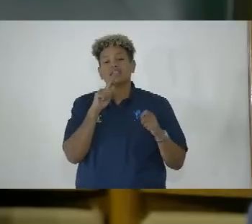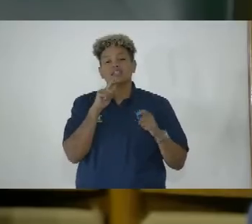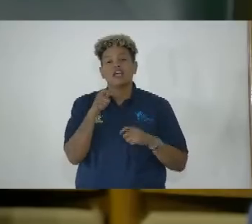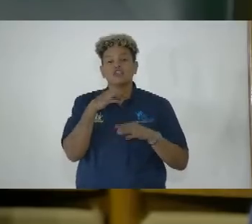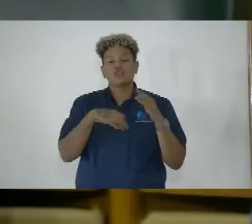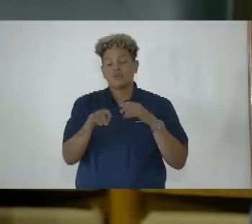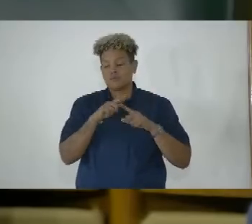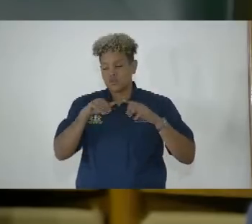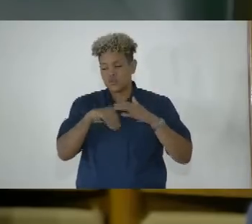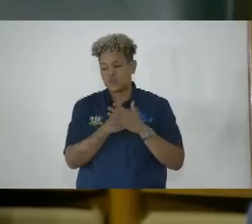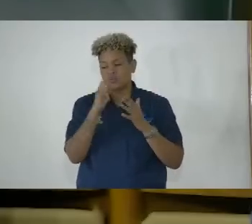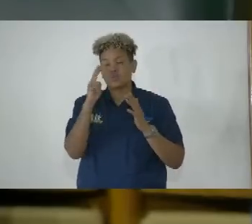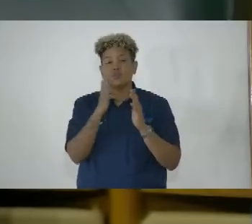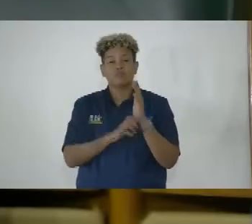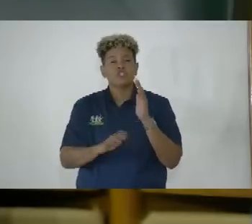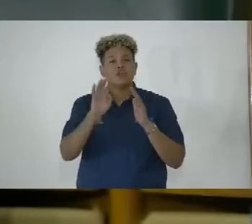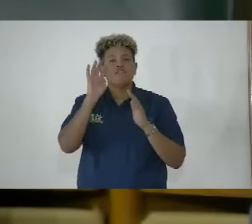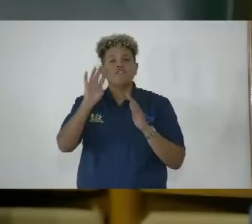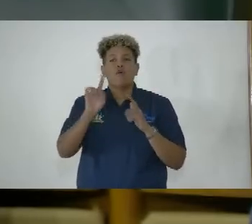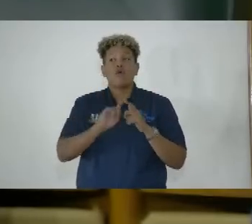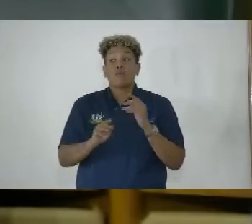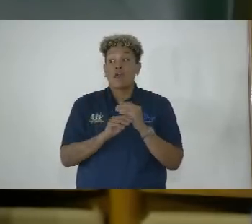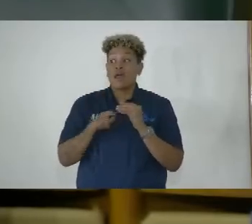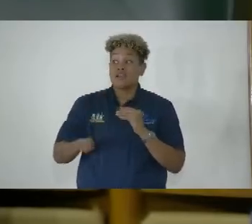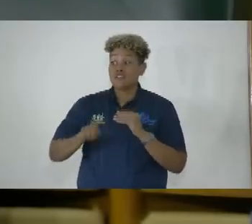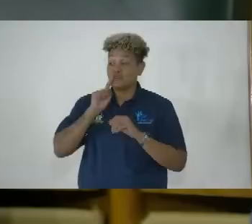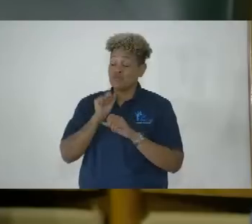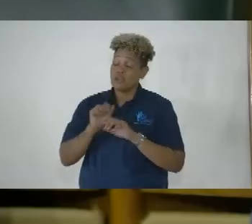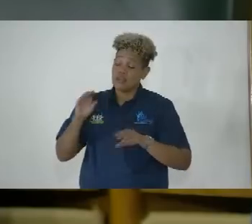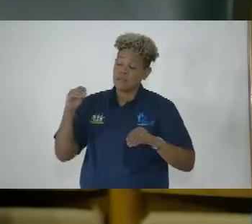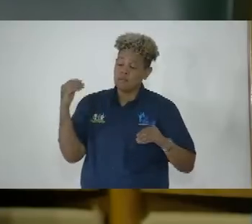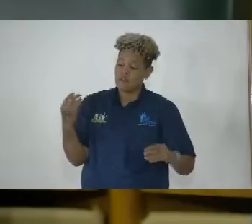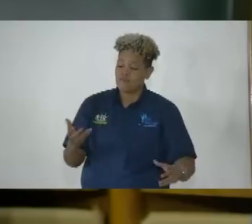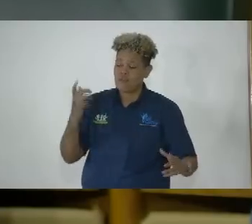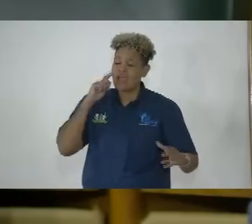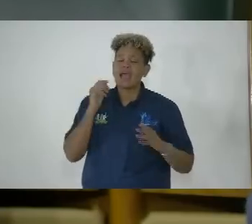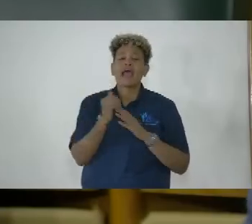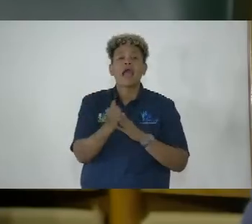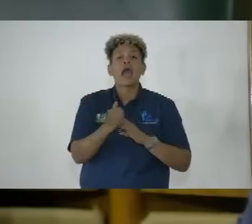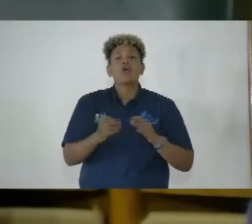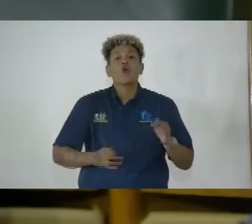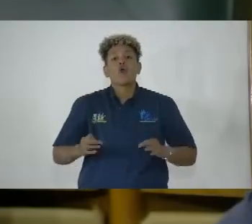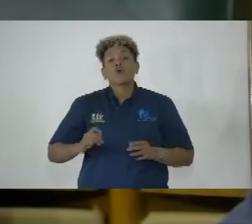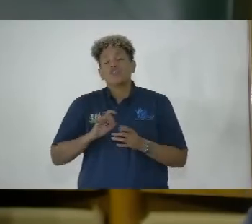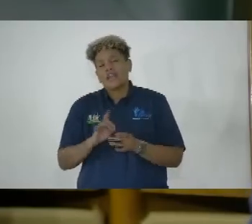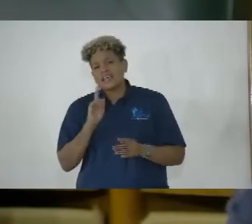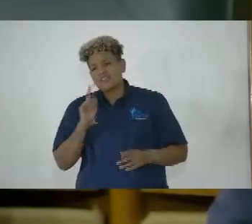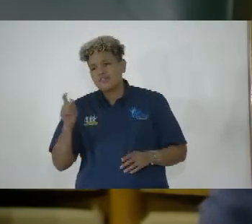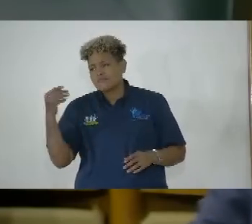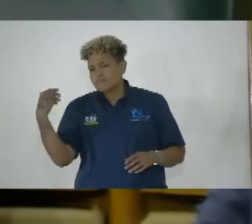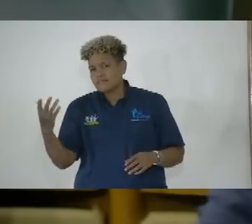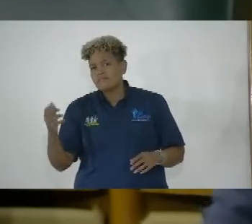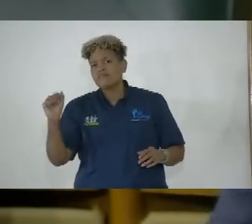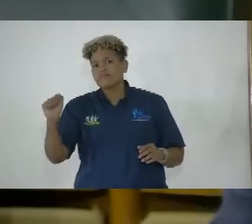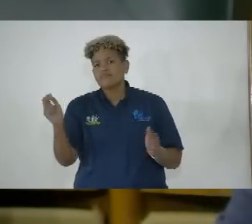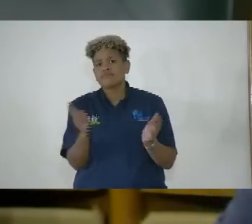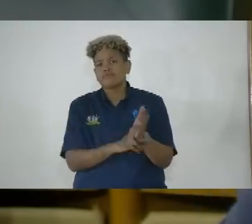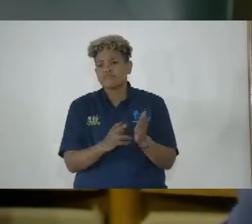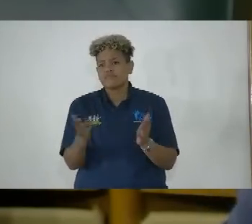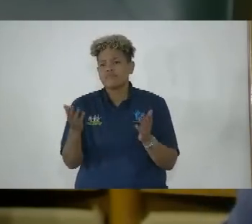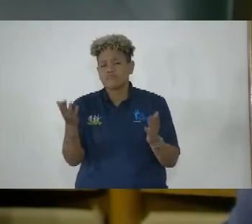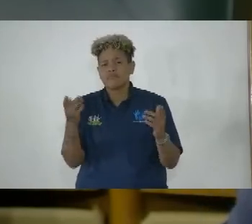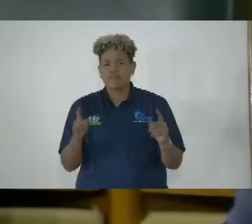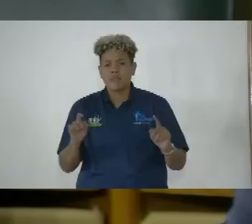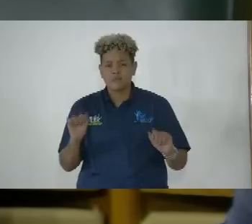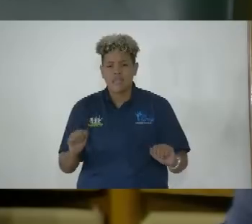substituting a new subsection 4. And this really provides, guides the court in respect of granting leave to apply,